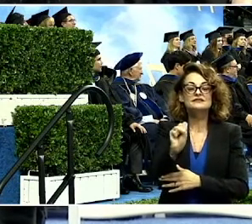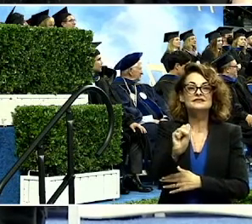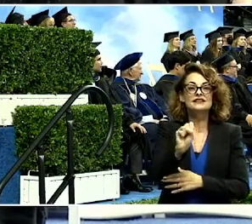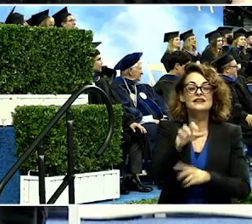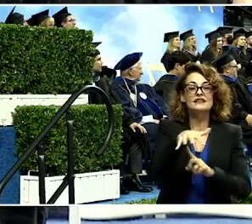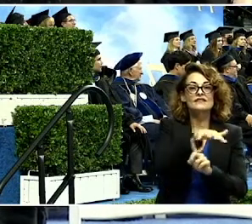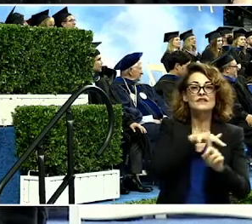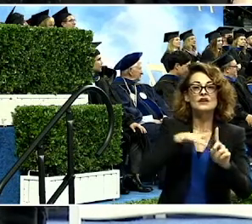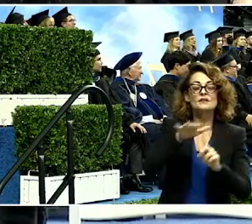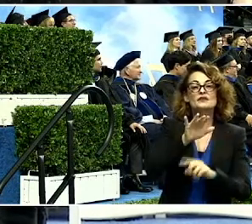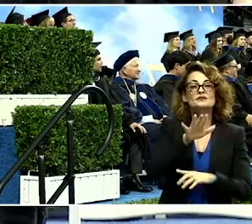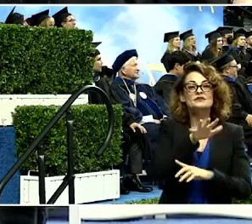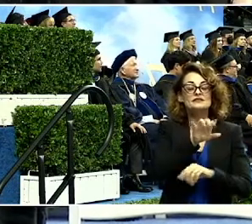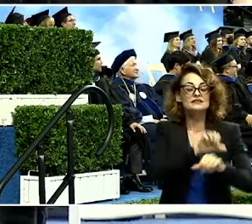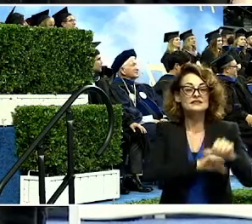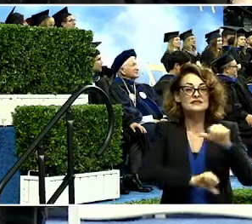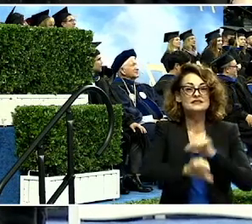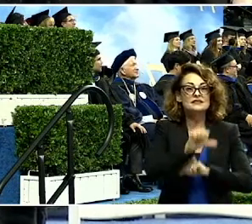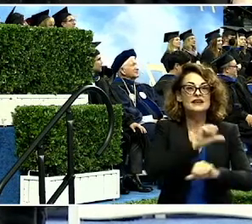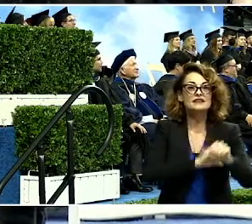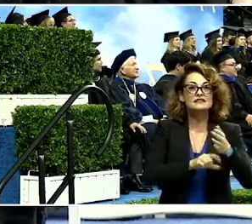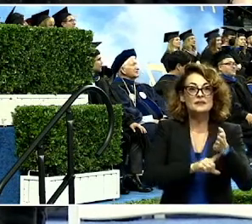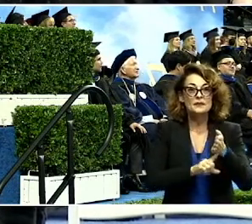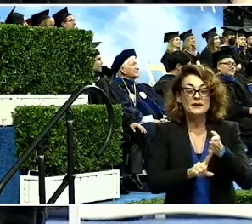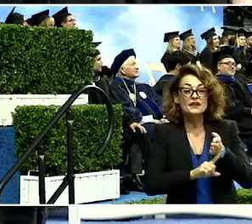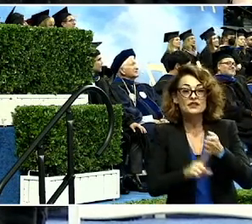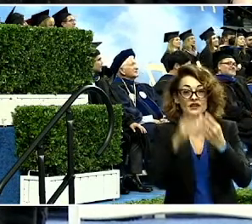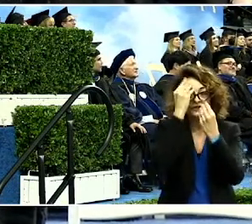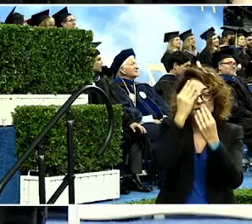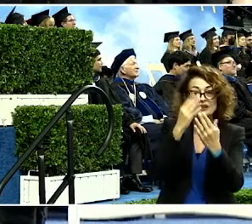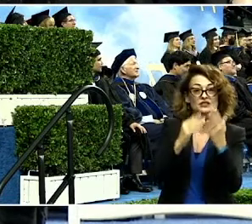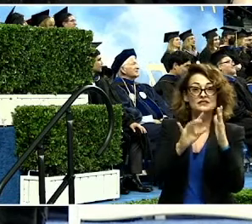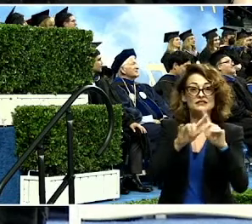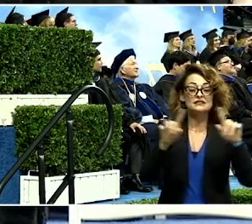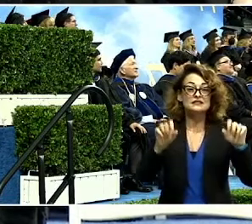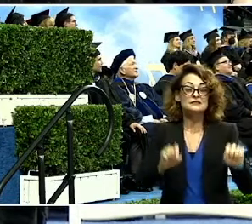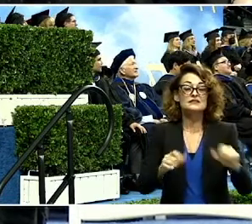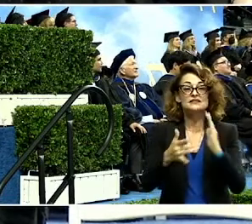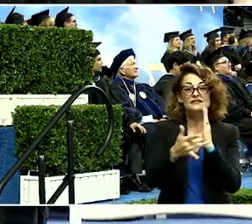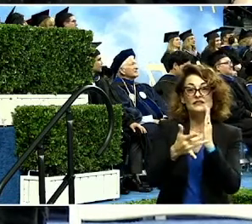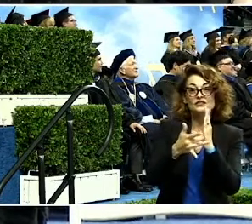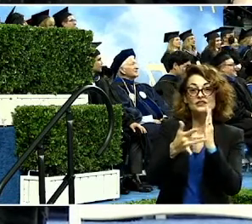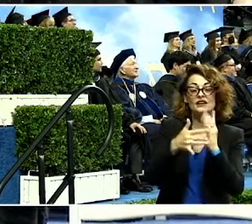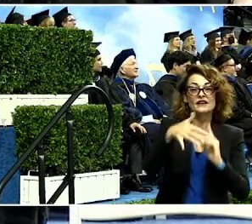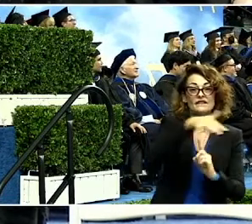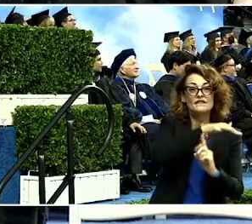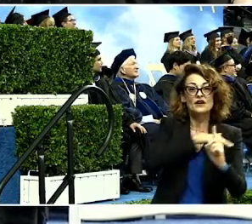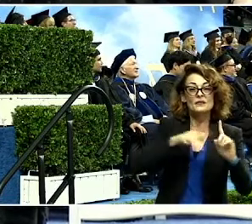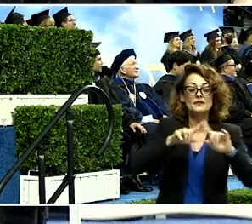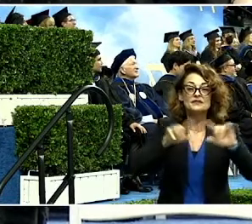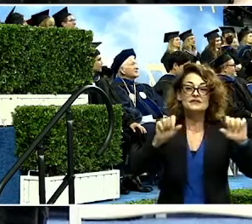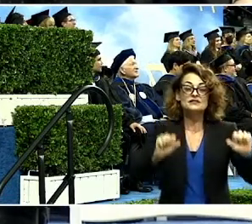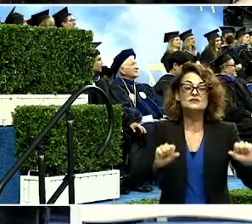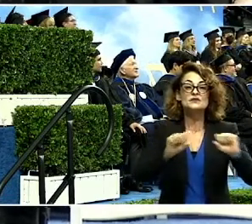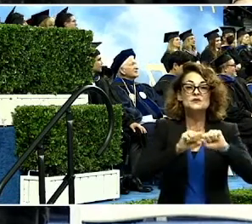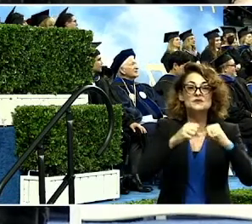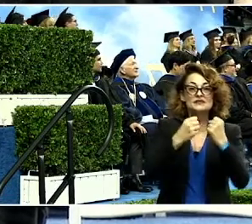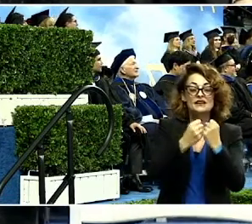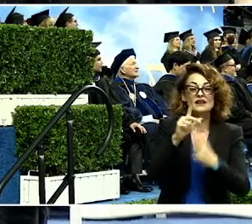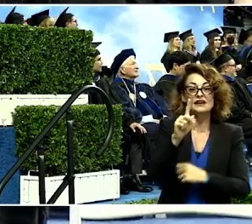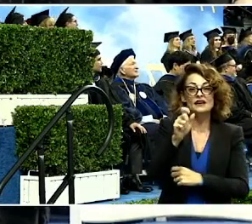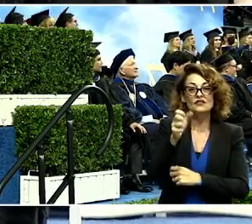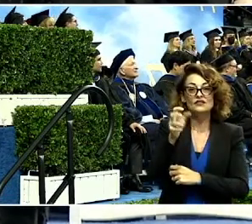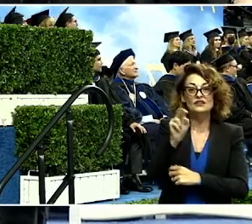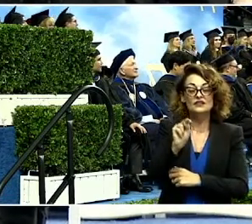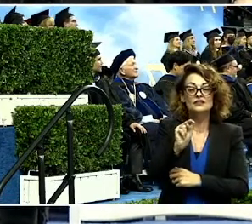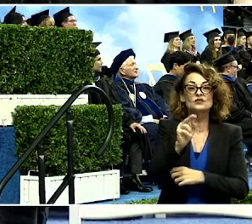Science and minors in Geospatial Information Systems and Technologies and Environmental Systems and Society. Karen received the Undergraduate